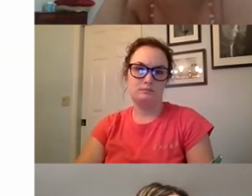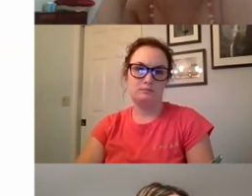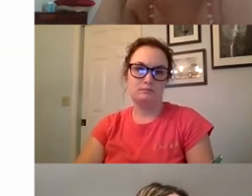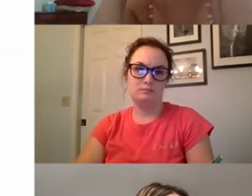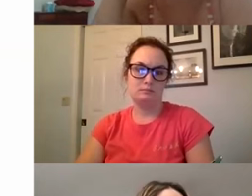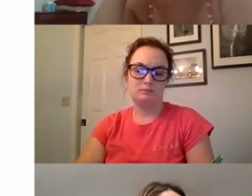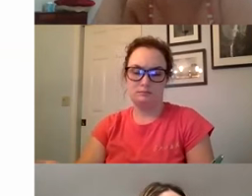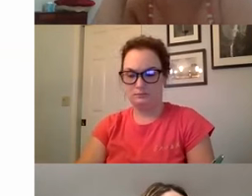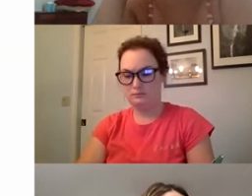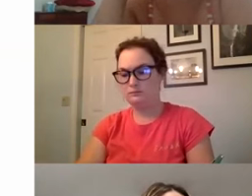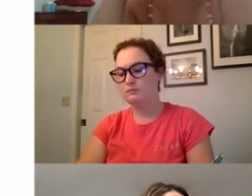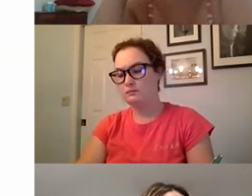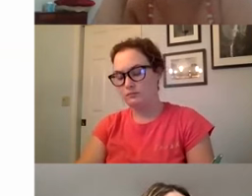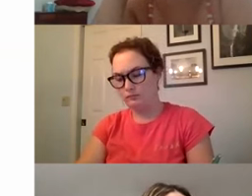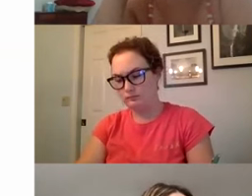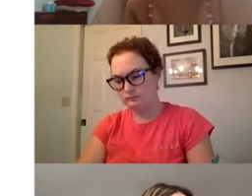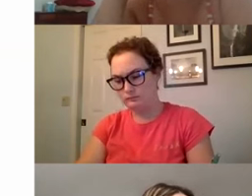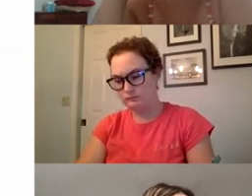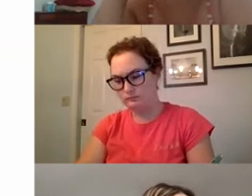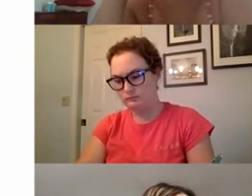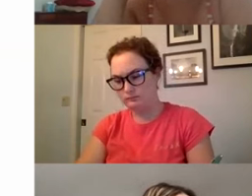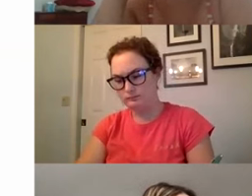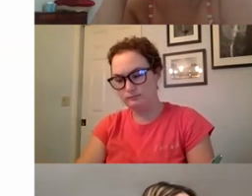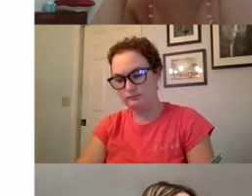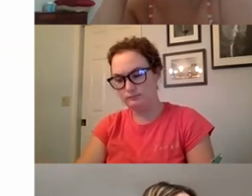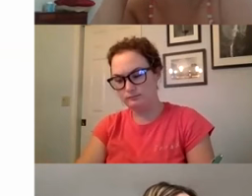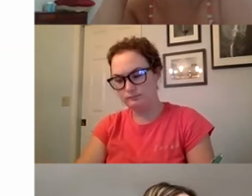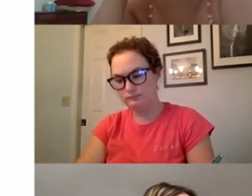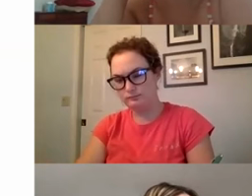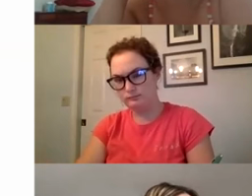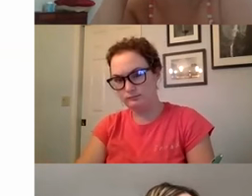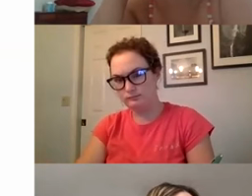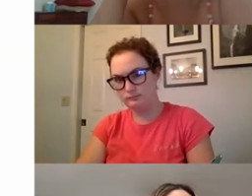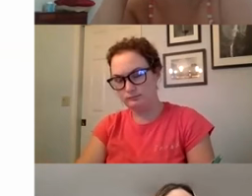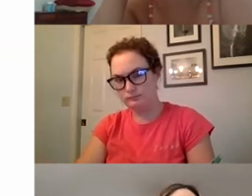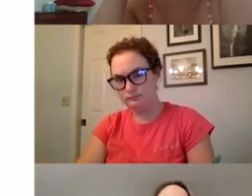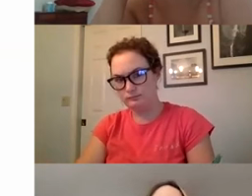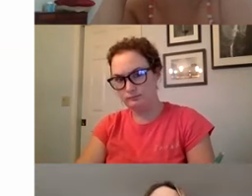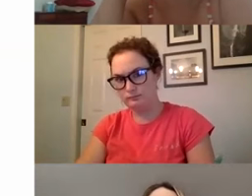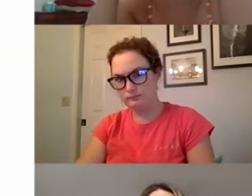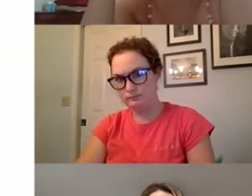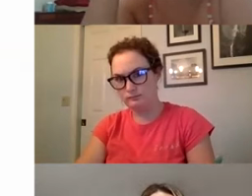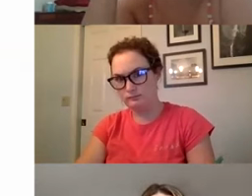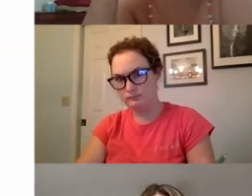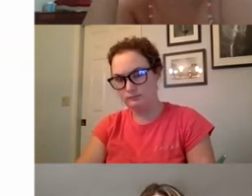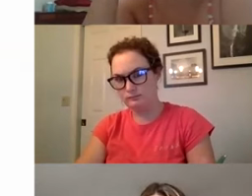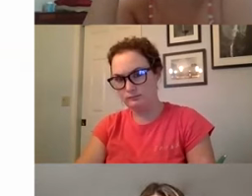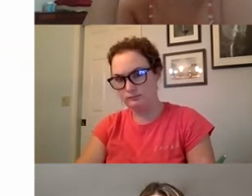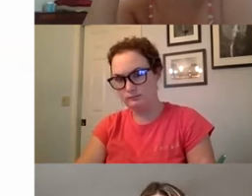Yes, so elongation in this case is where the transfer RNA brings in a new amino